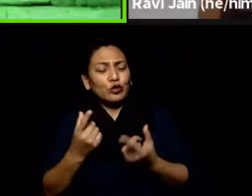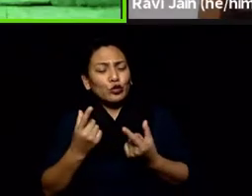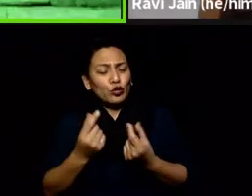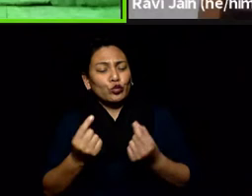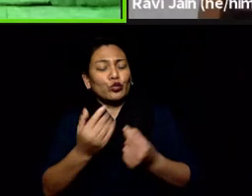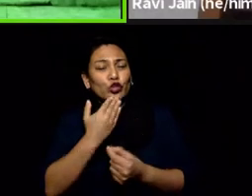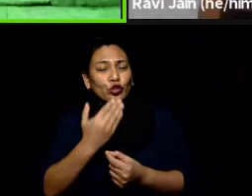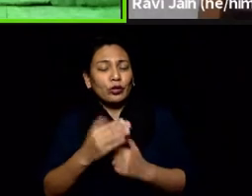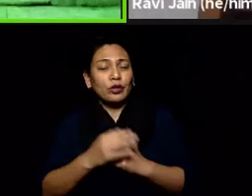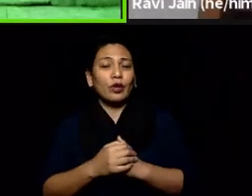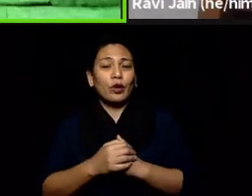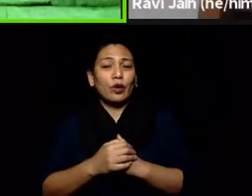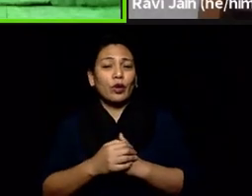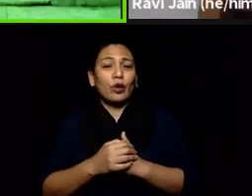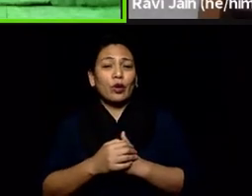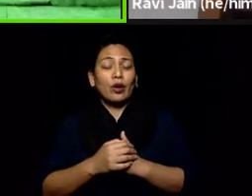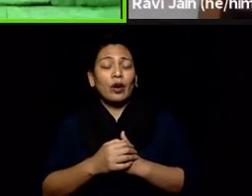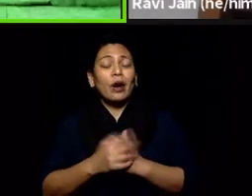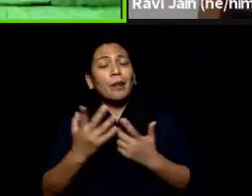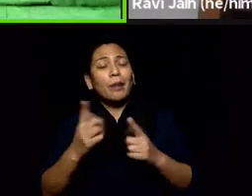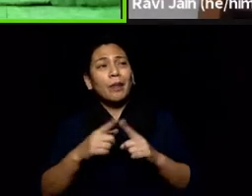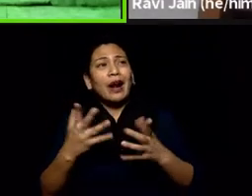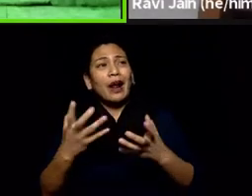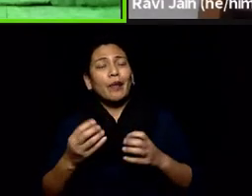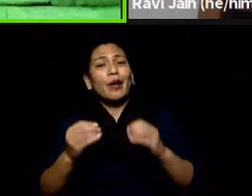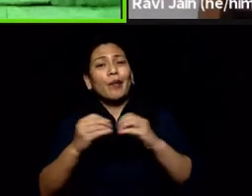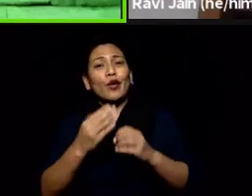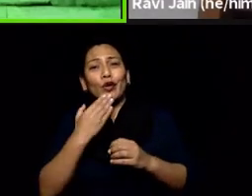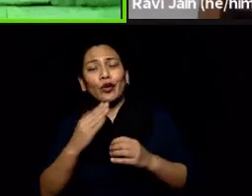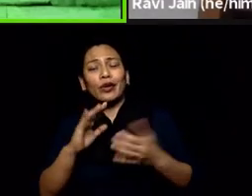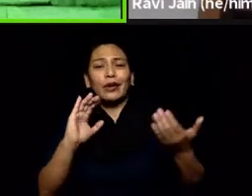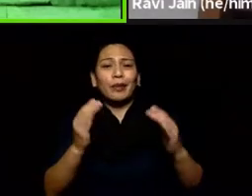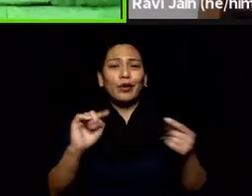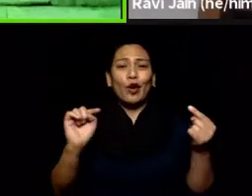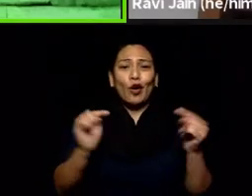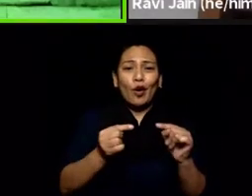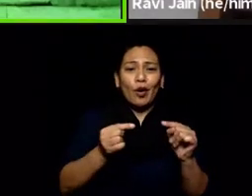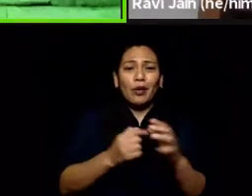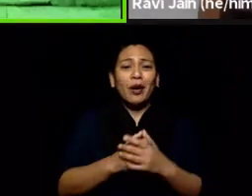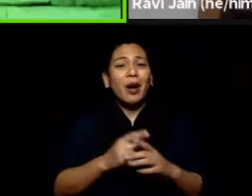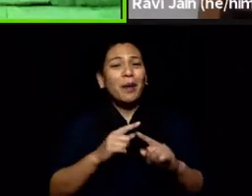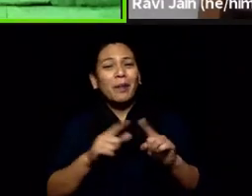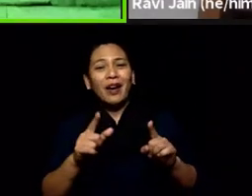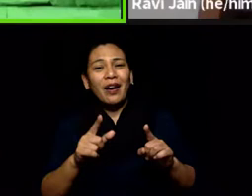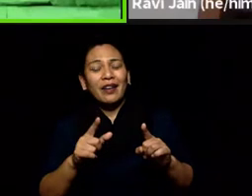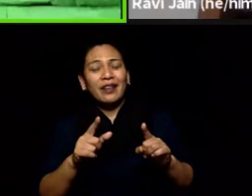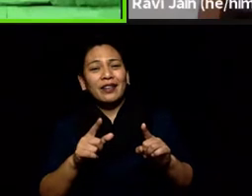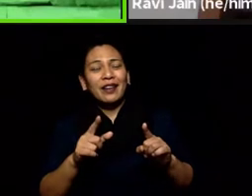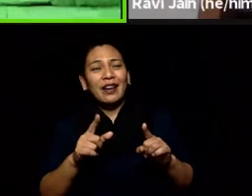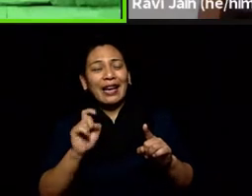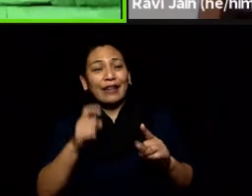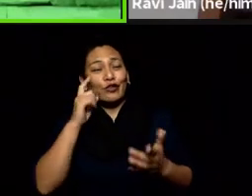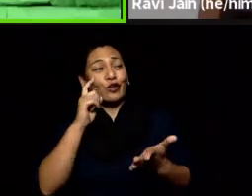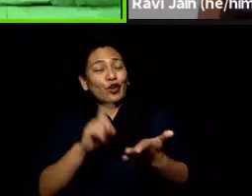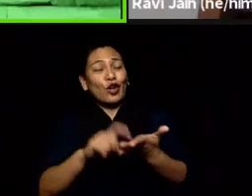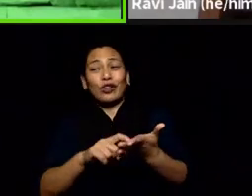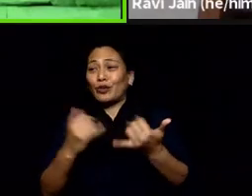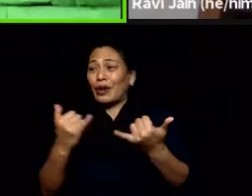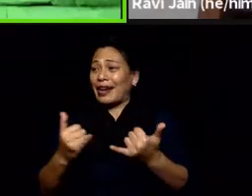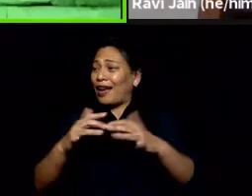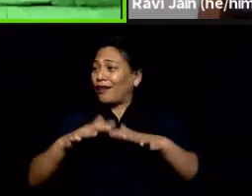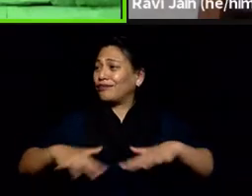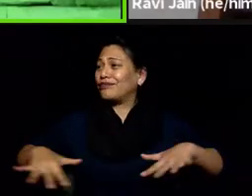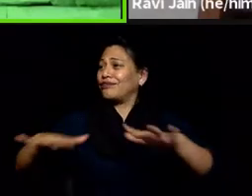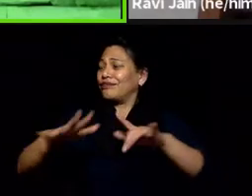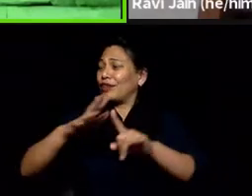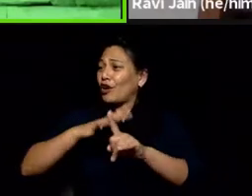to say, to try to do more good than harm. But I have to acknowledge that in the landscape, and